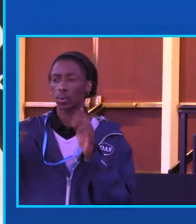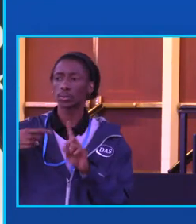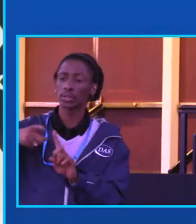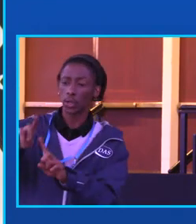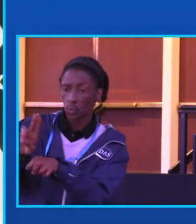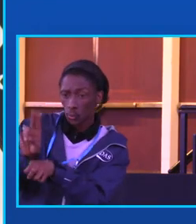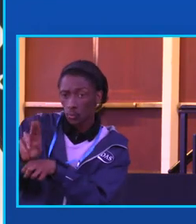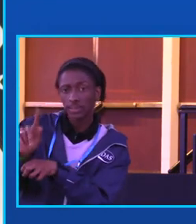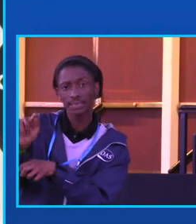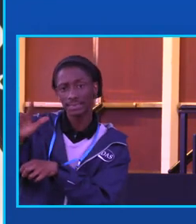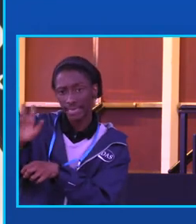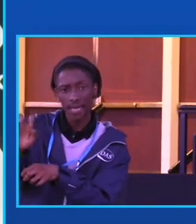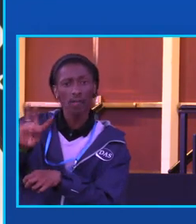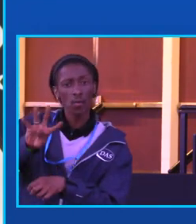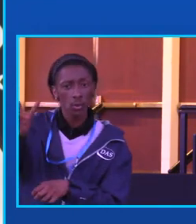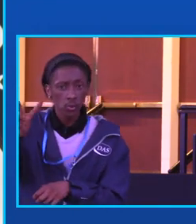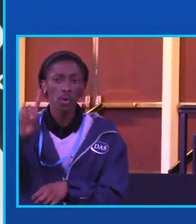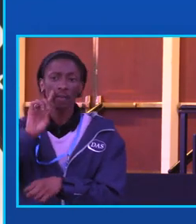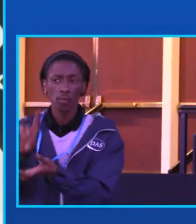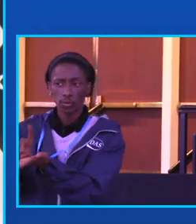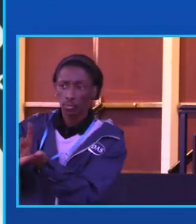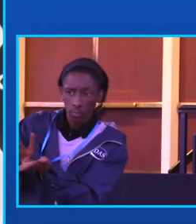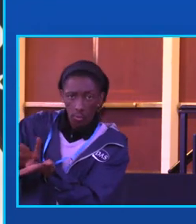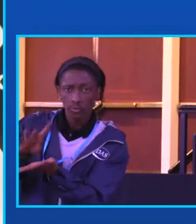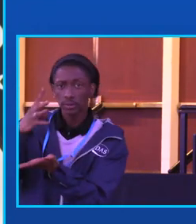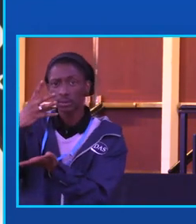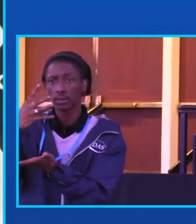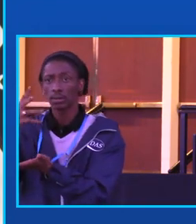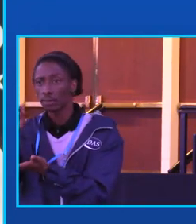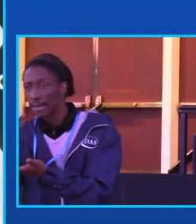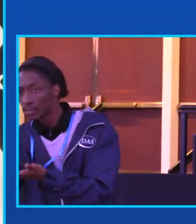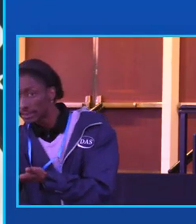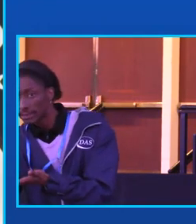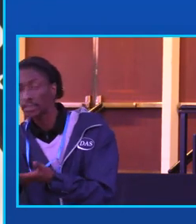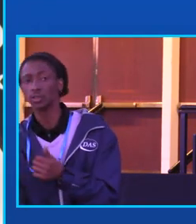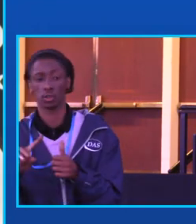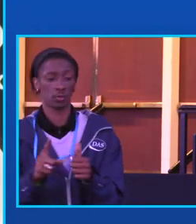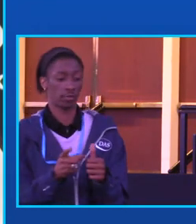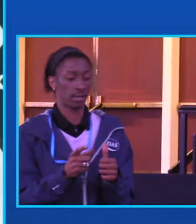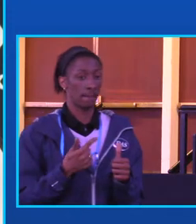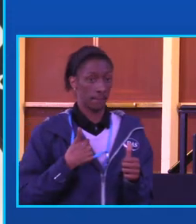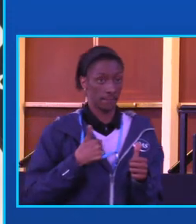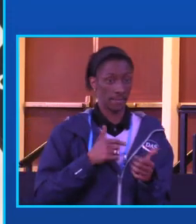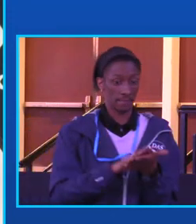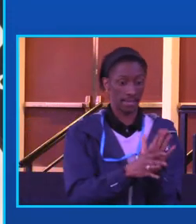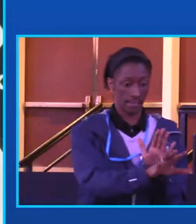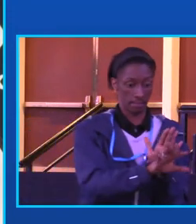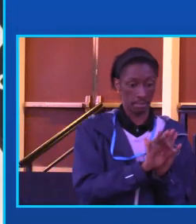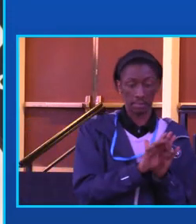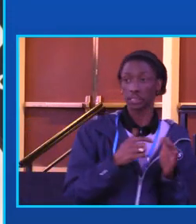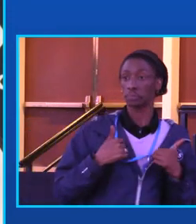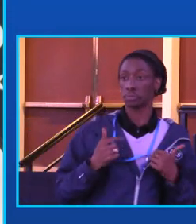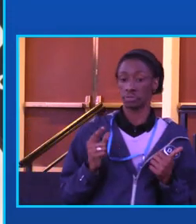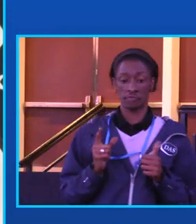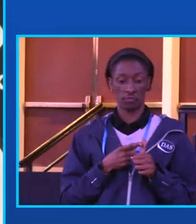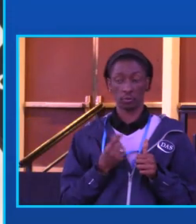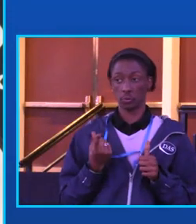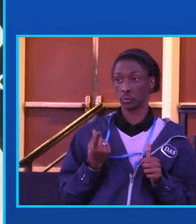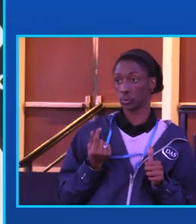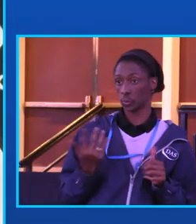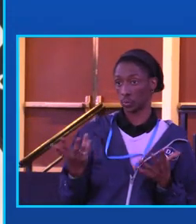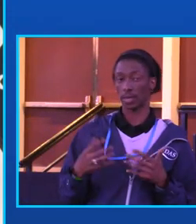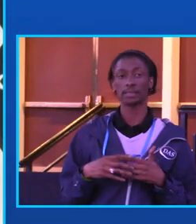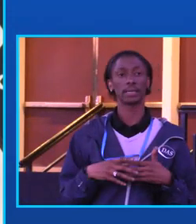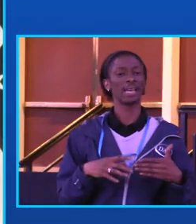Title 42 to deport migrants to harm. So one of the first things that I did as an elected, that my office did, is